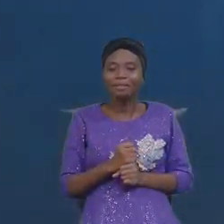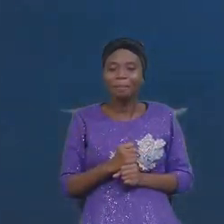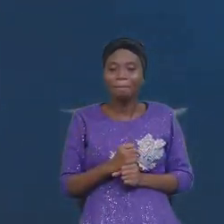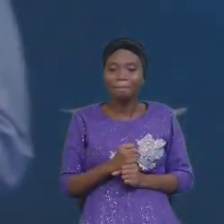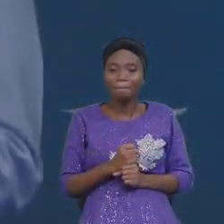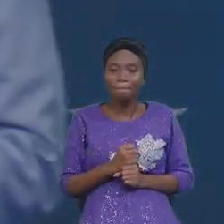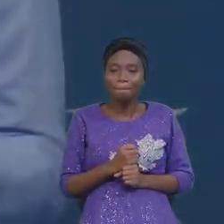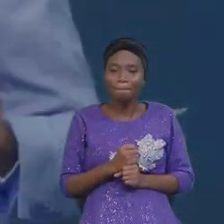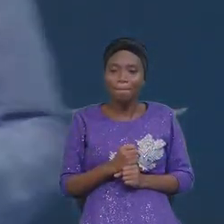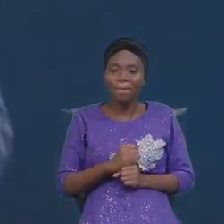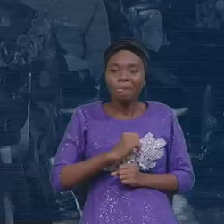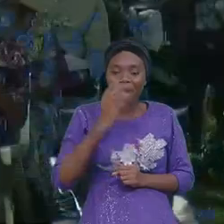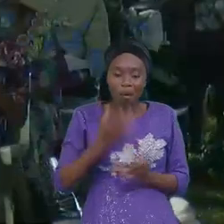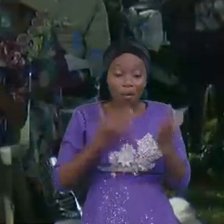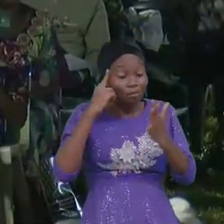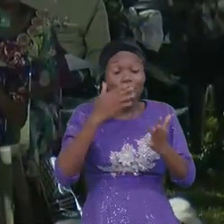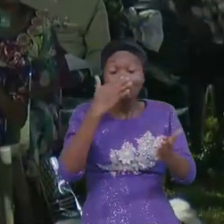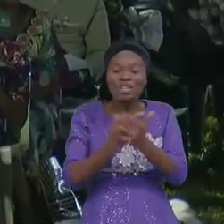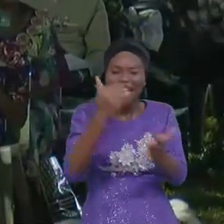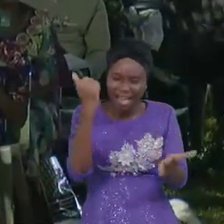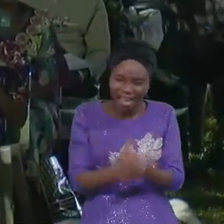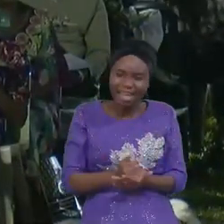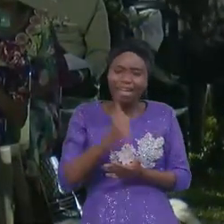I was waiting for a good amen there.